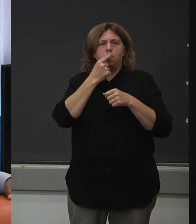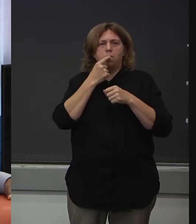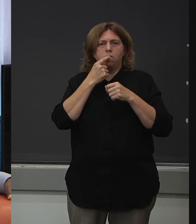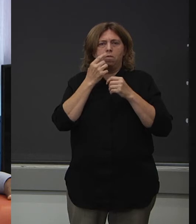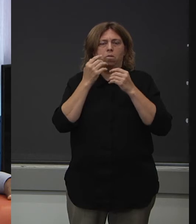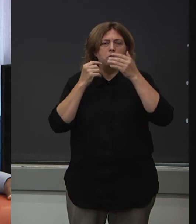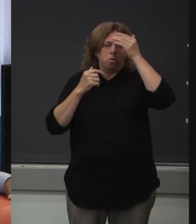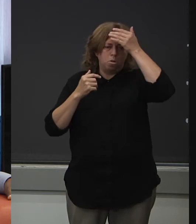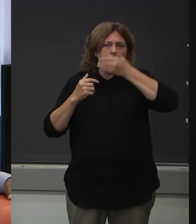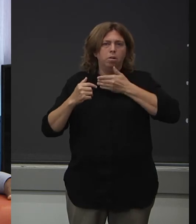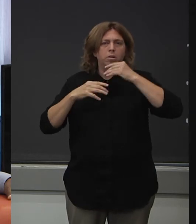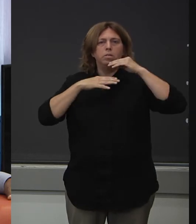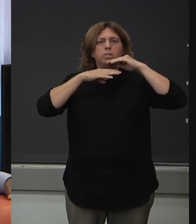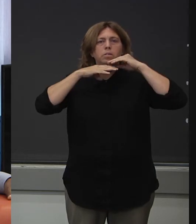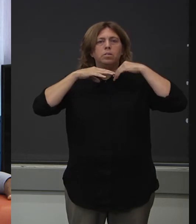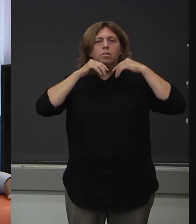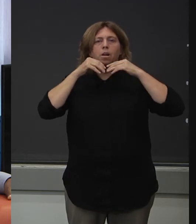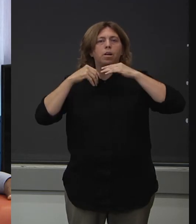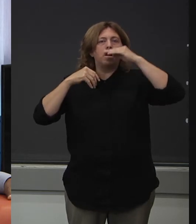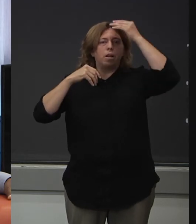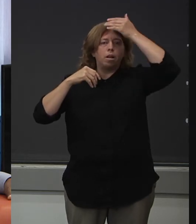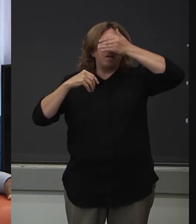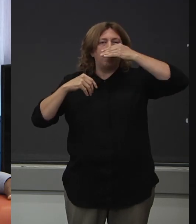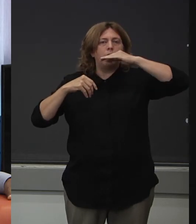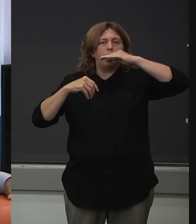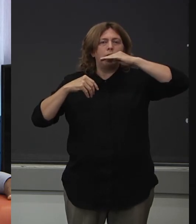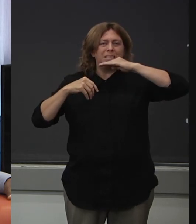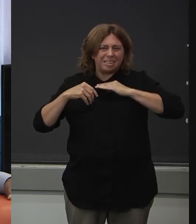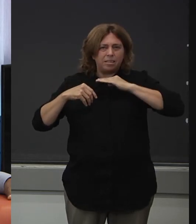that there is effective source control.